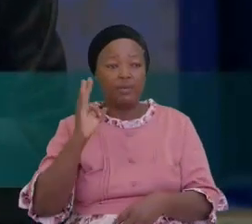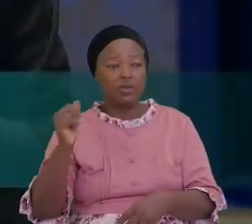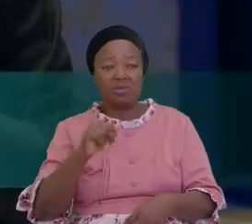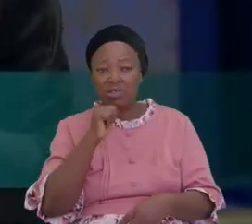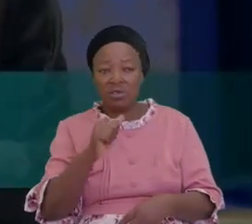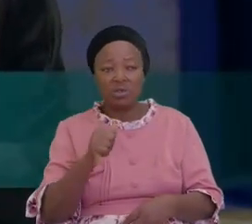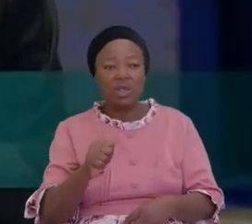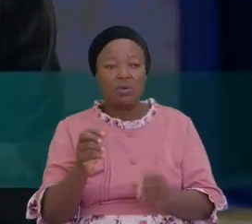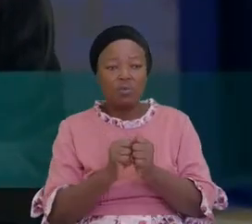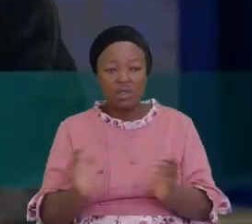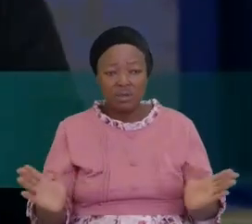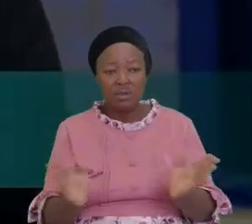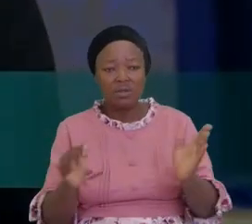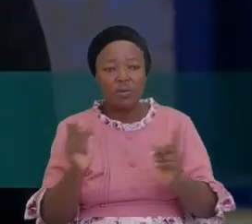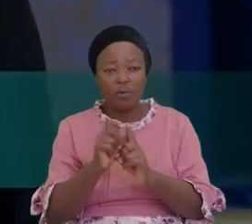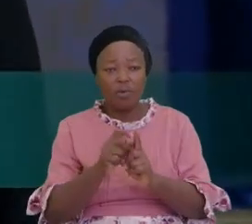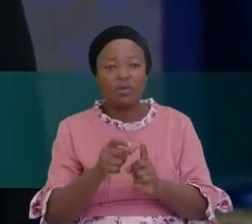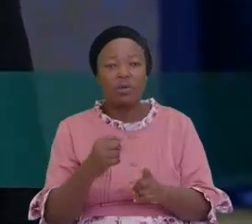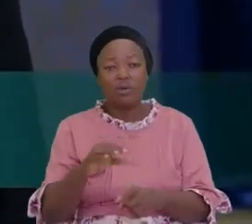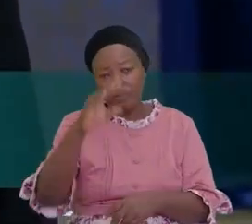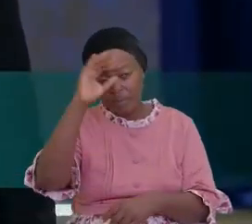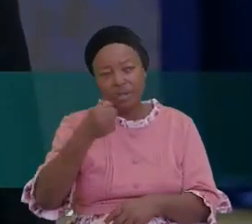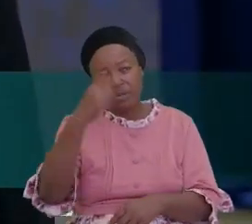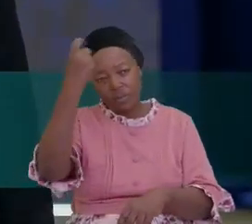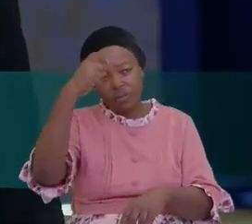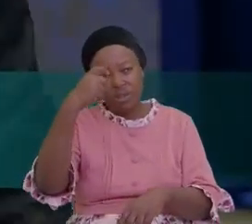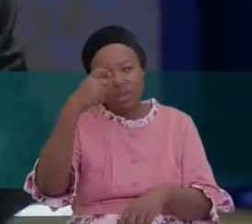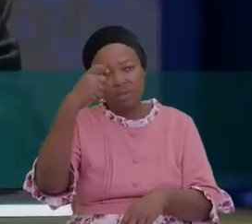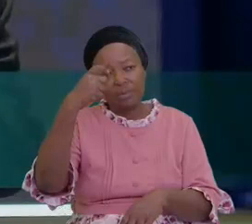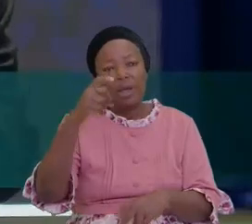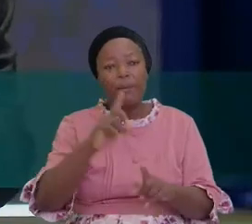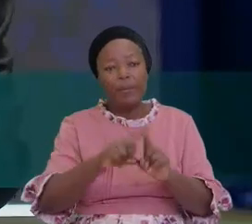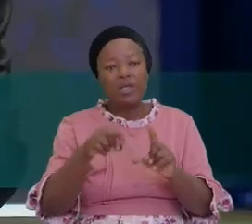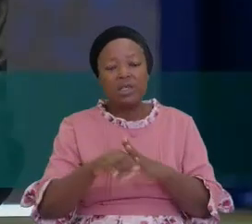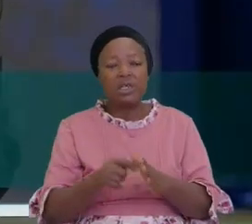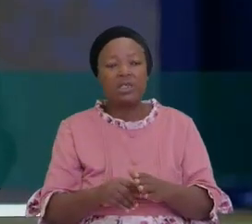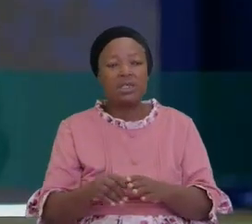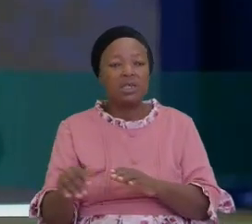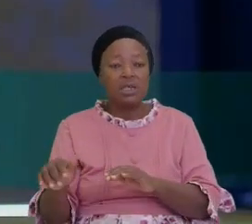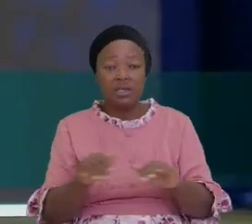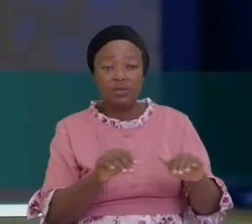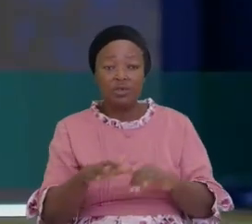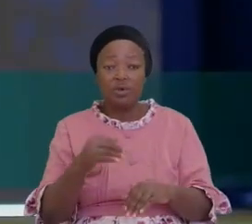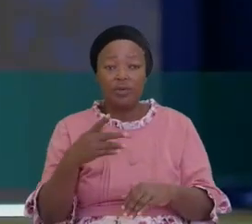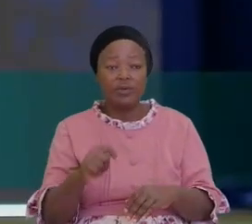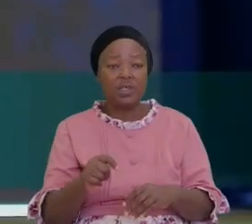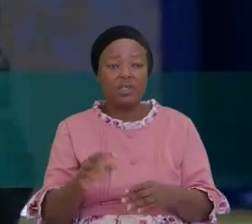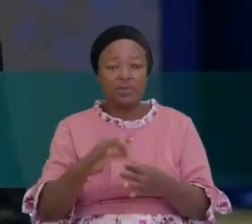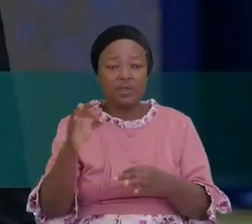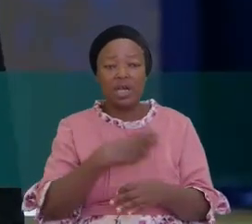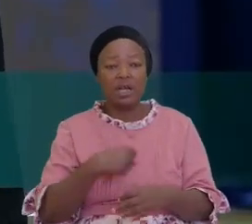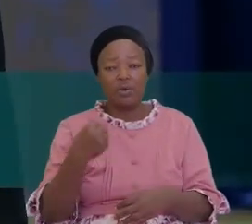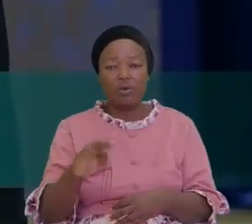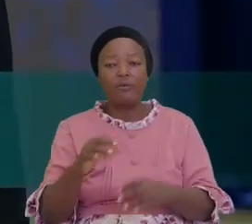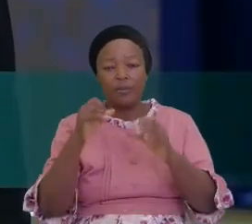words of man's wisdom, but in the demonstration of the Spirit and of power.